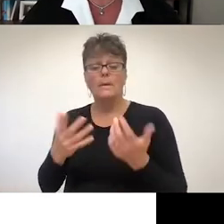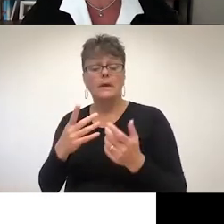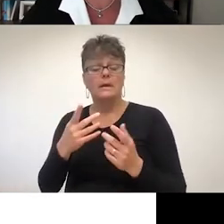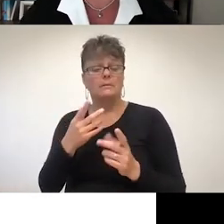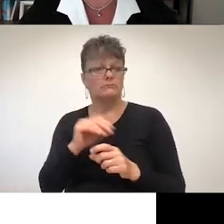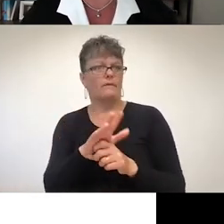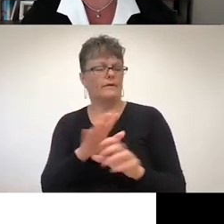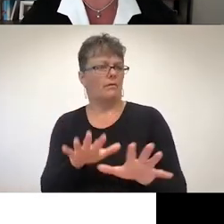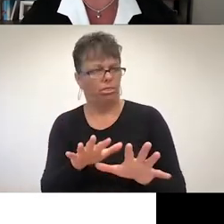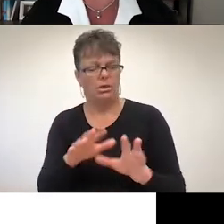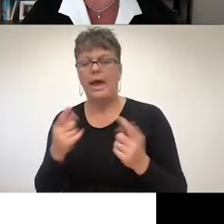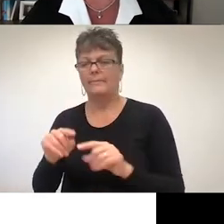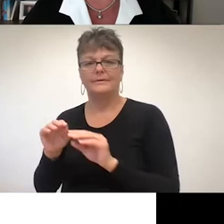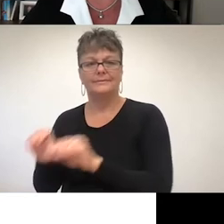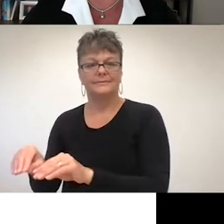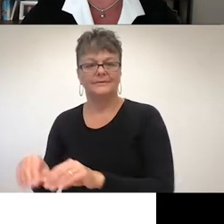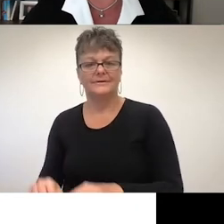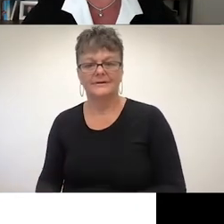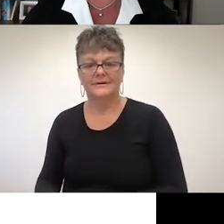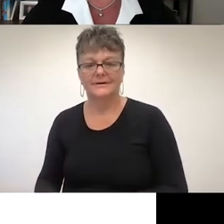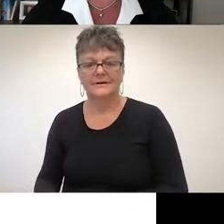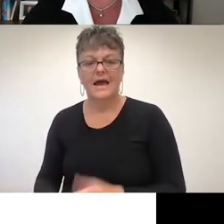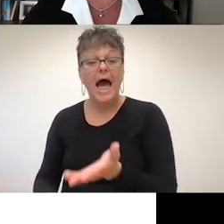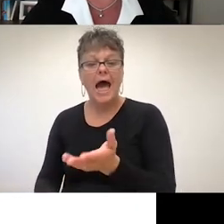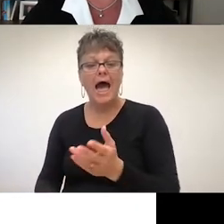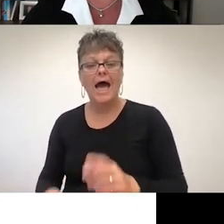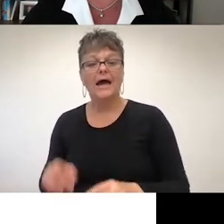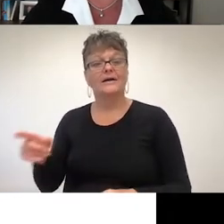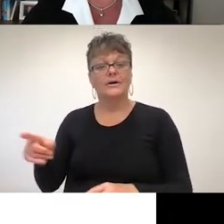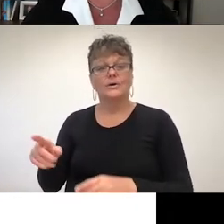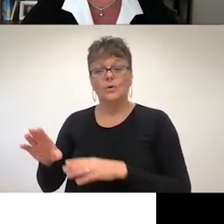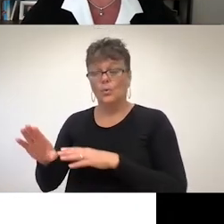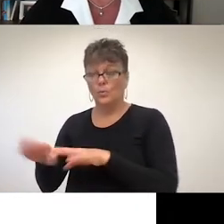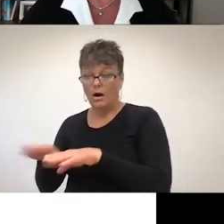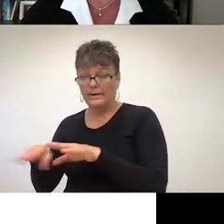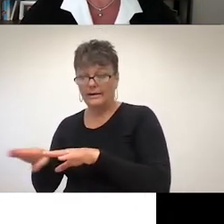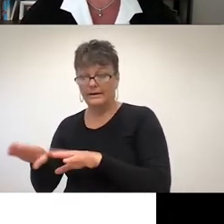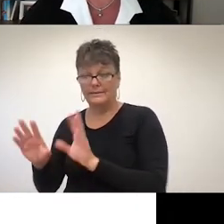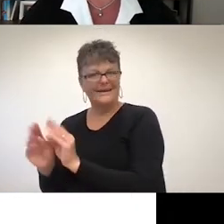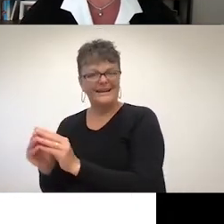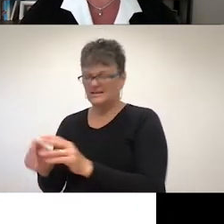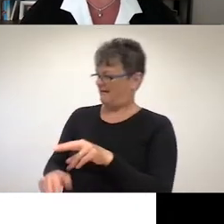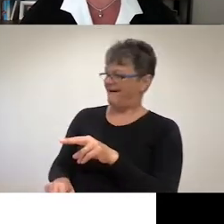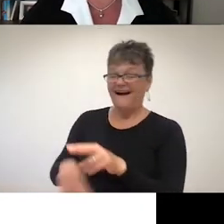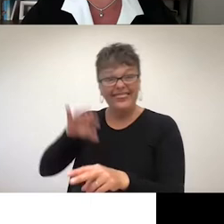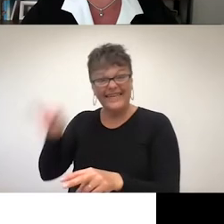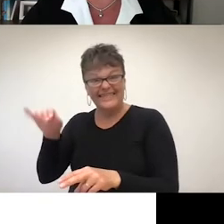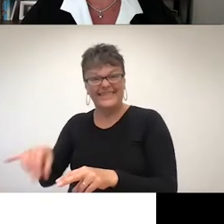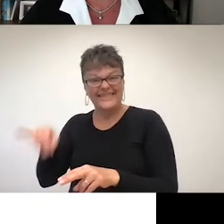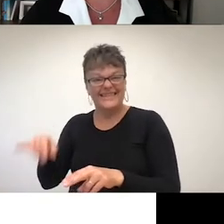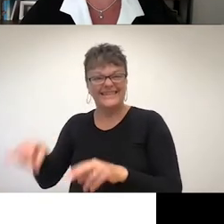much. Walking meetings. That's exactly what Rock argues for in Minding Bodies, is walking learning groups too. Exercise, daily